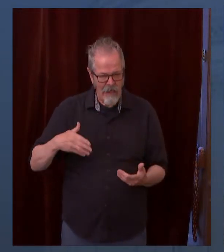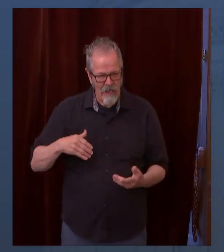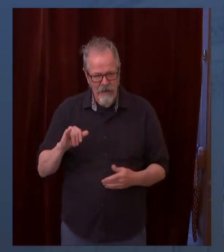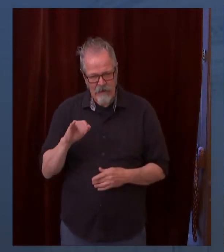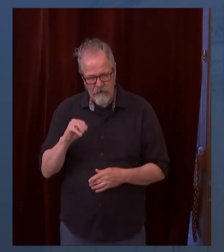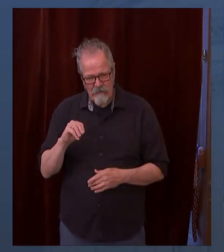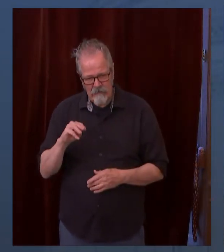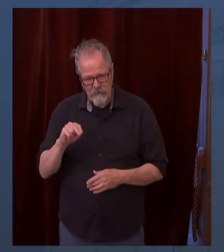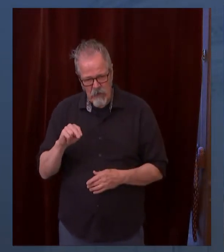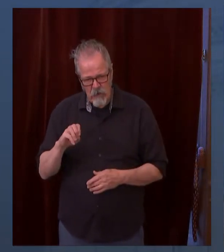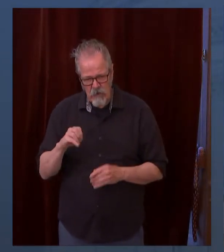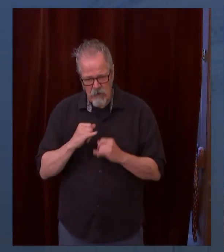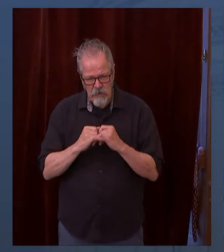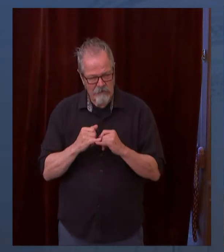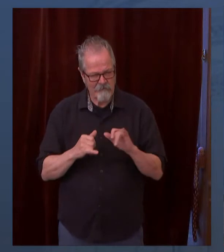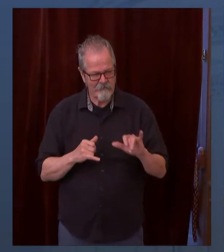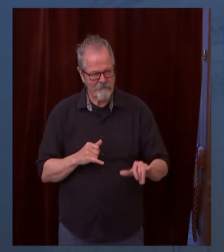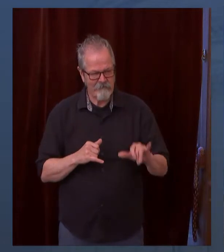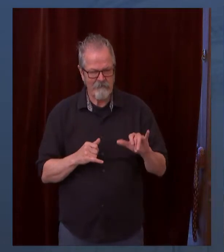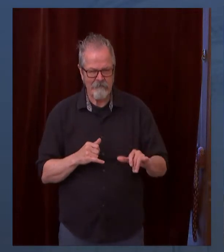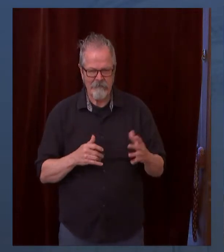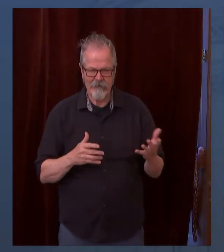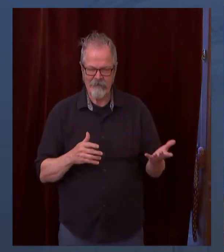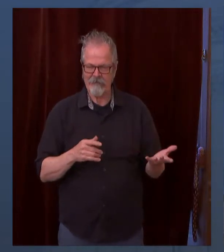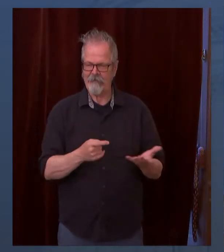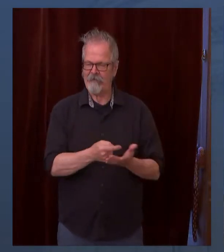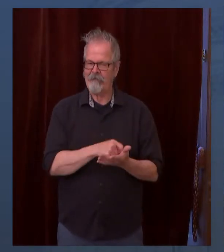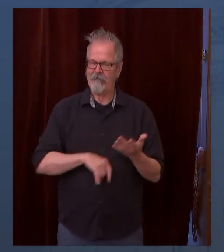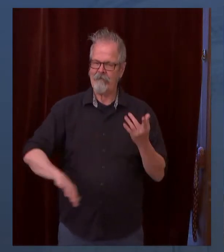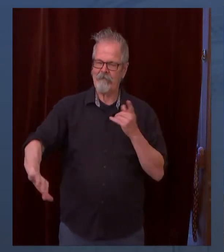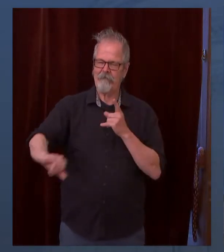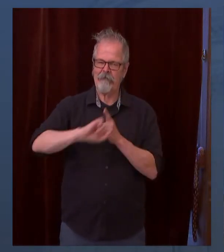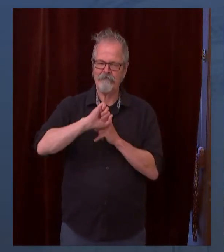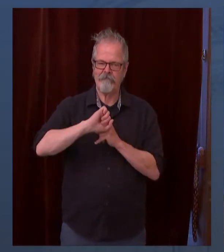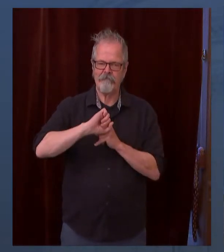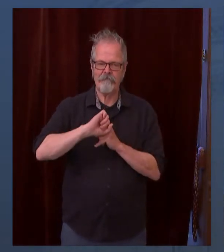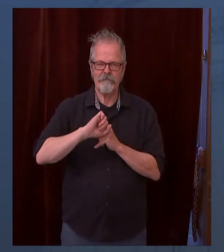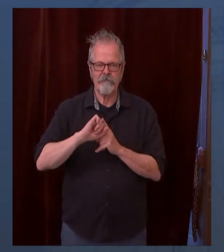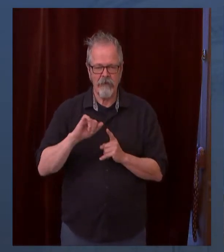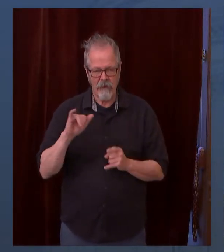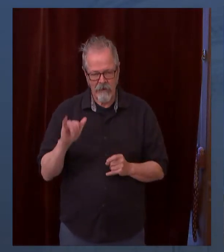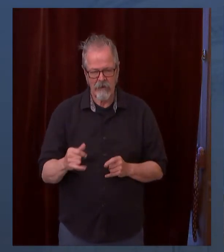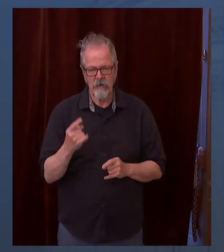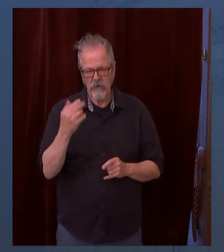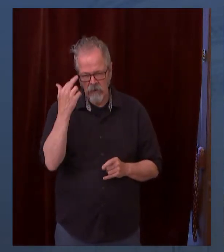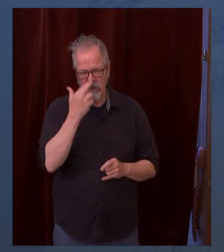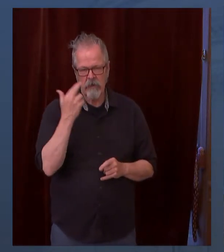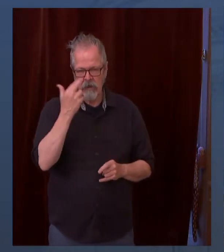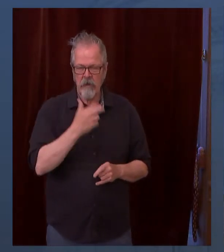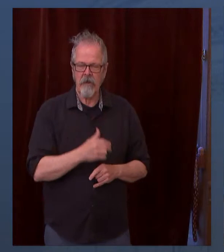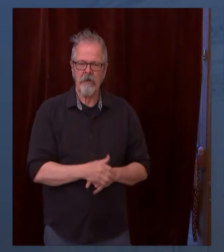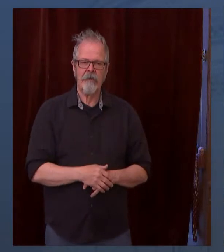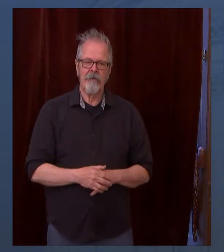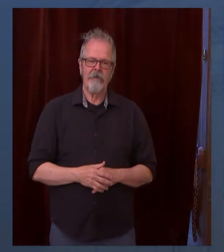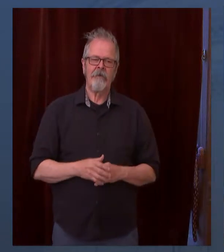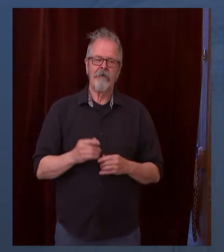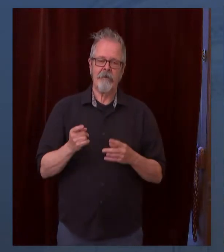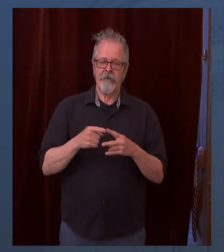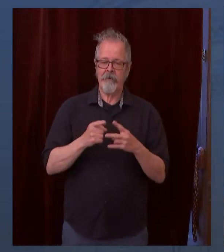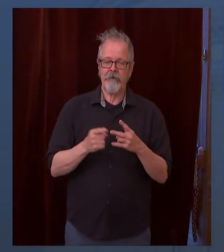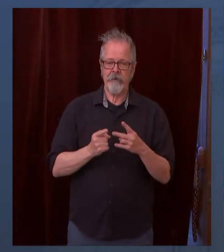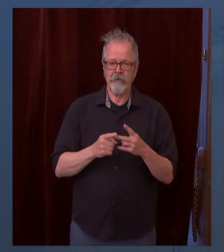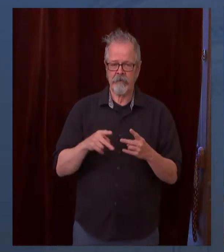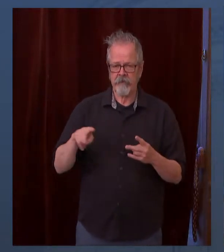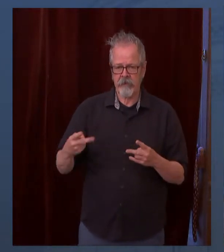natural process. That's a significant reason. But the second reason is there's probably a lot of things we don't understand